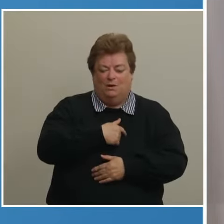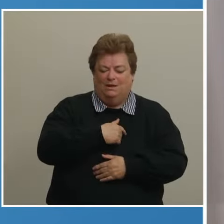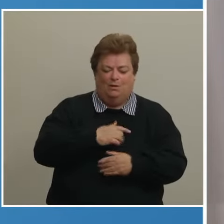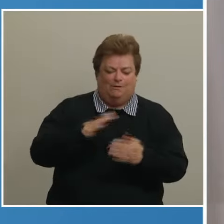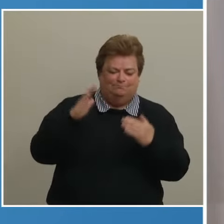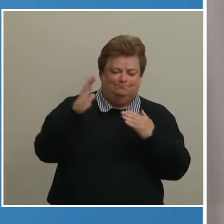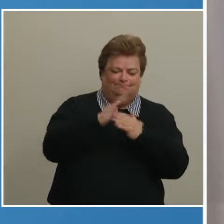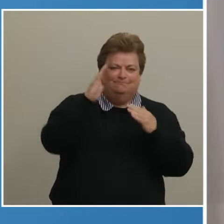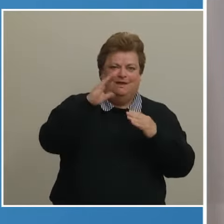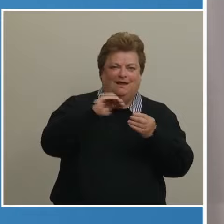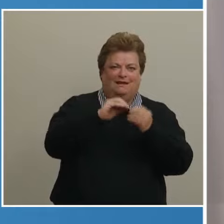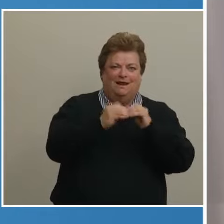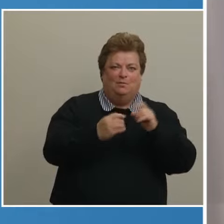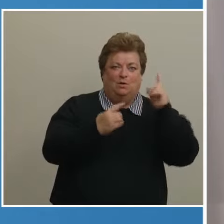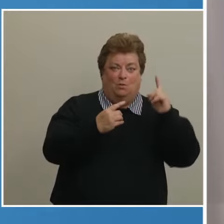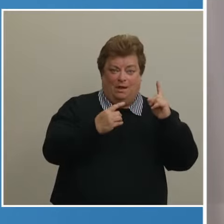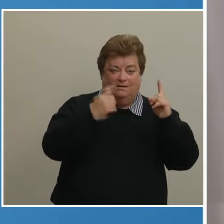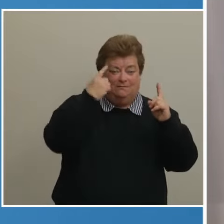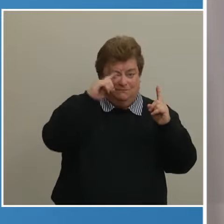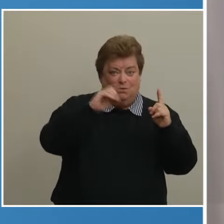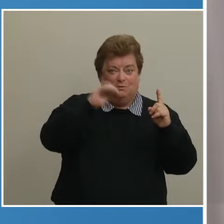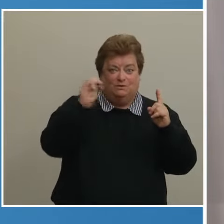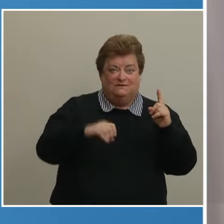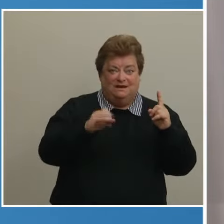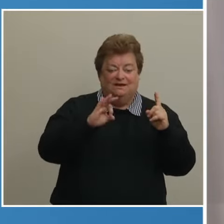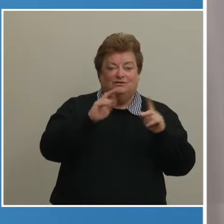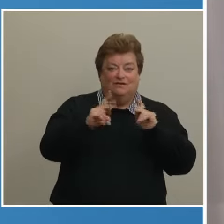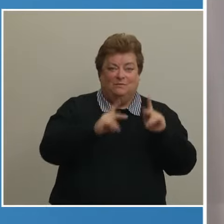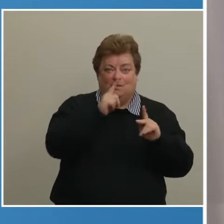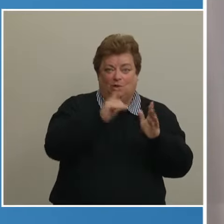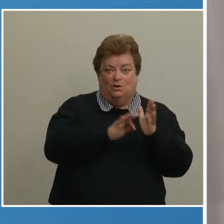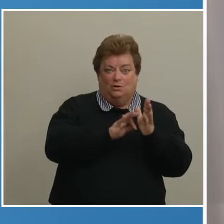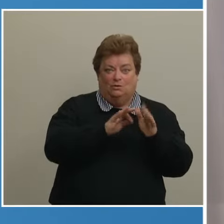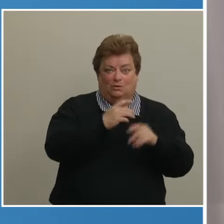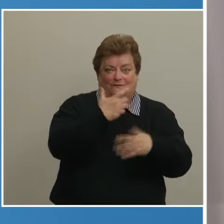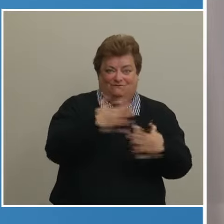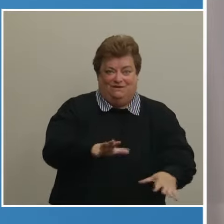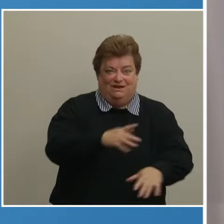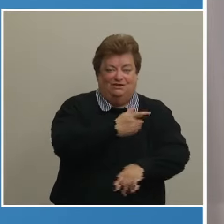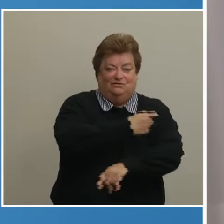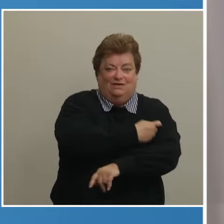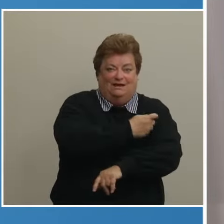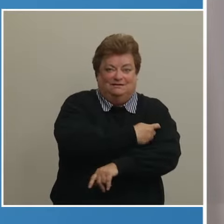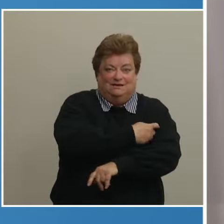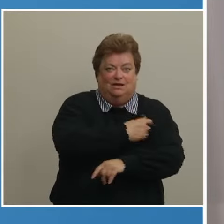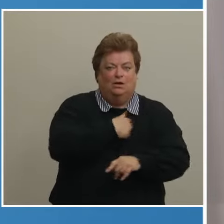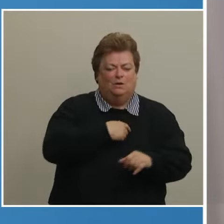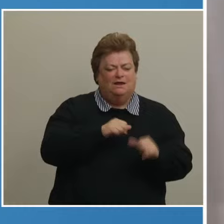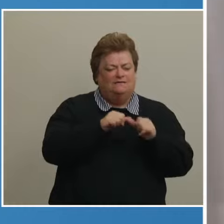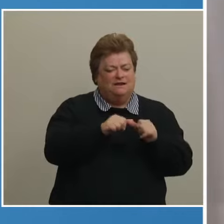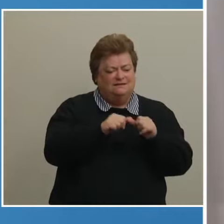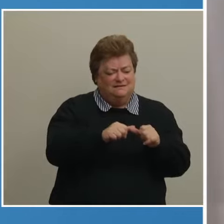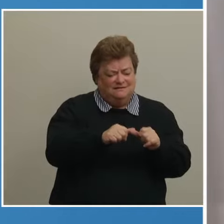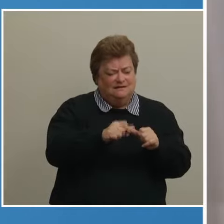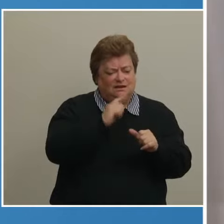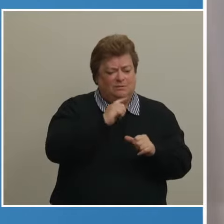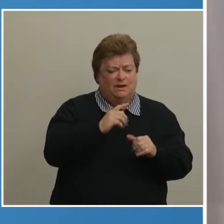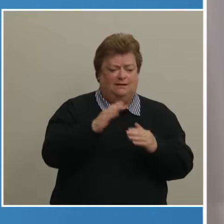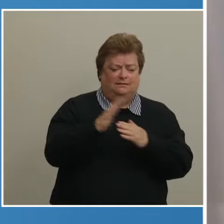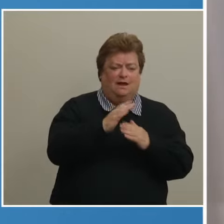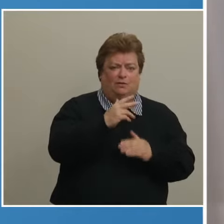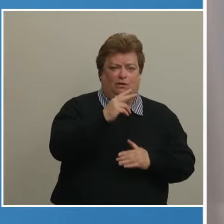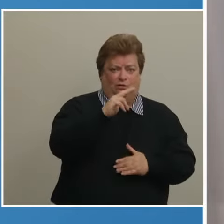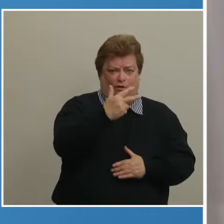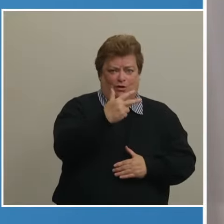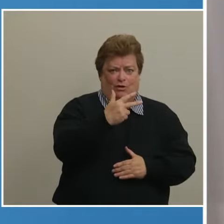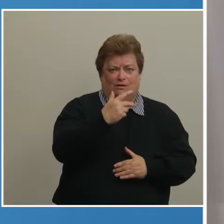one for the percentage of residents fully vaccinated. We have consistently been in the top third out of the 19 local health districts in